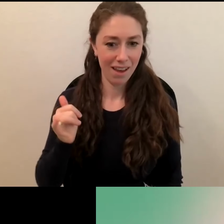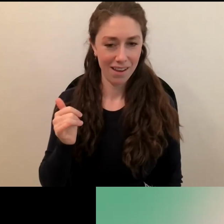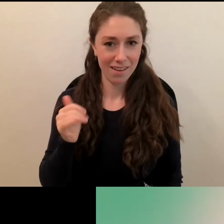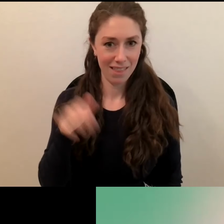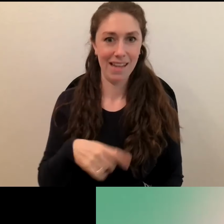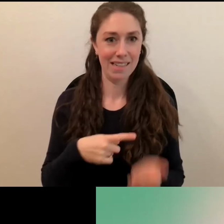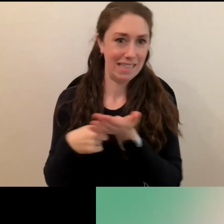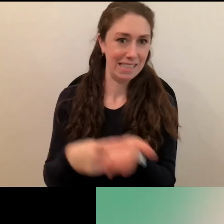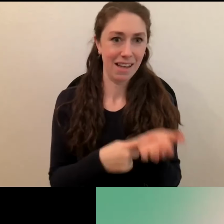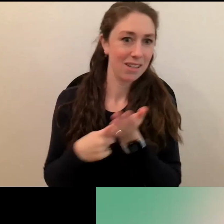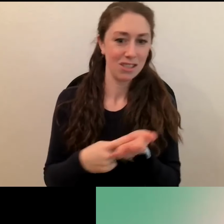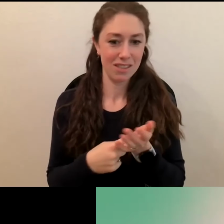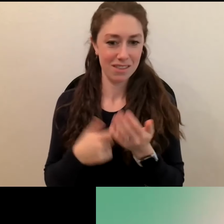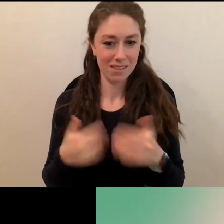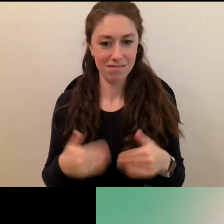discussions